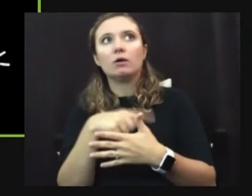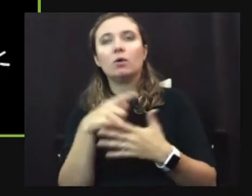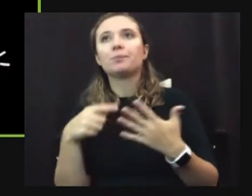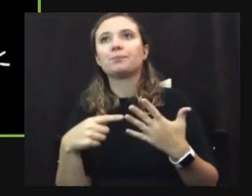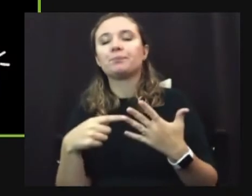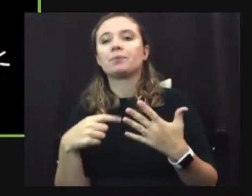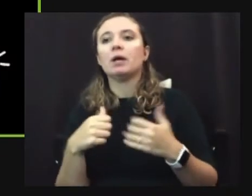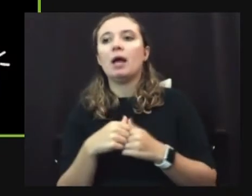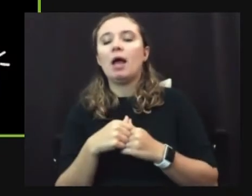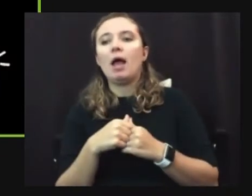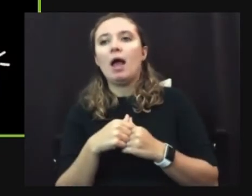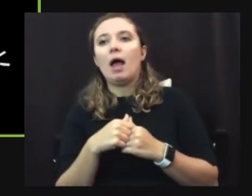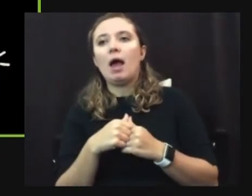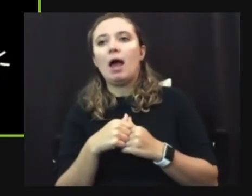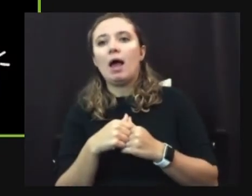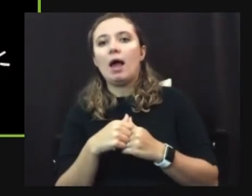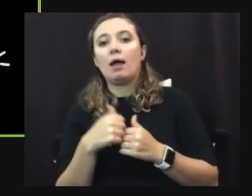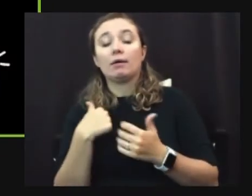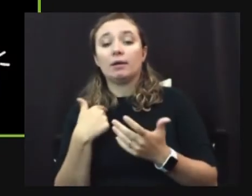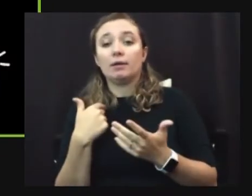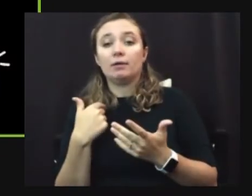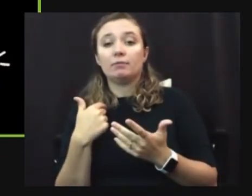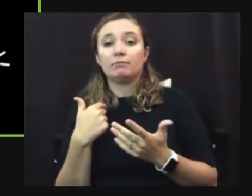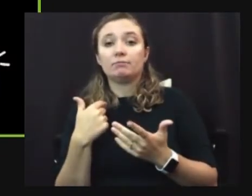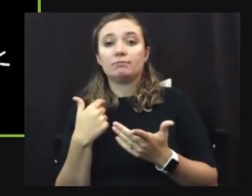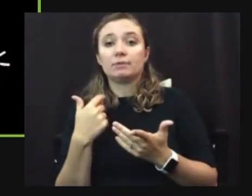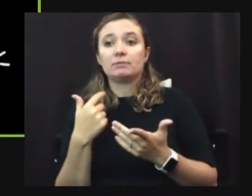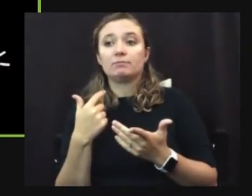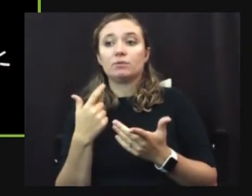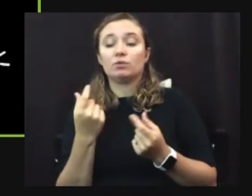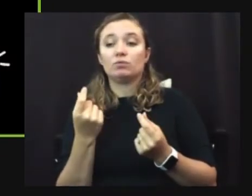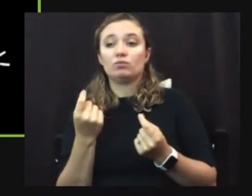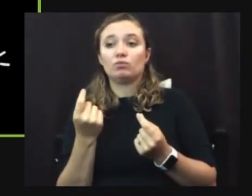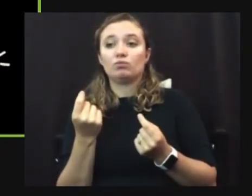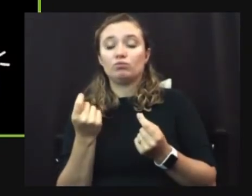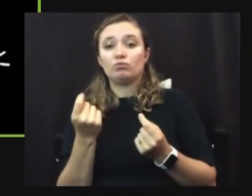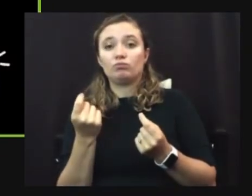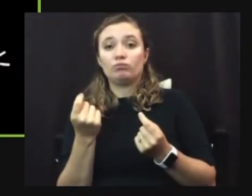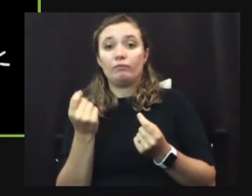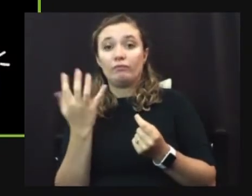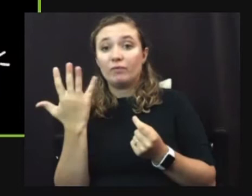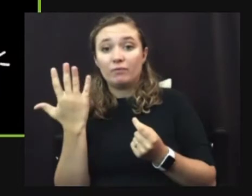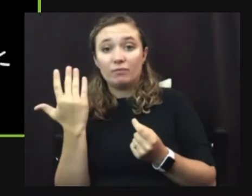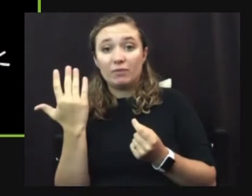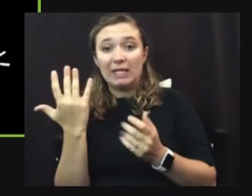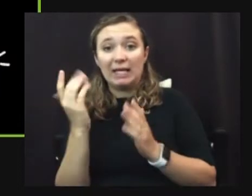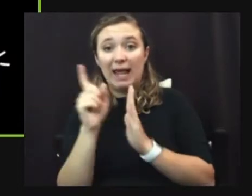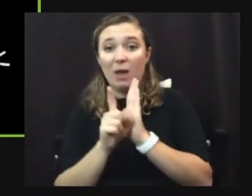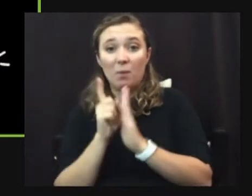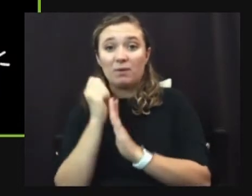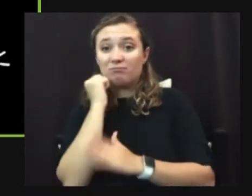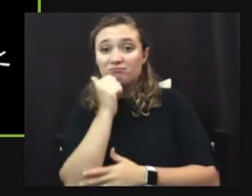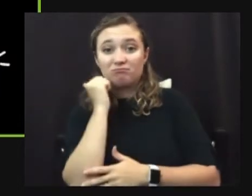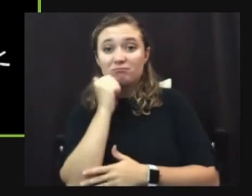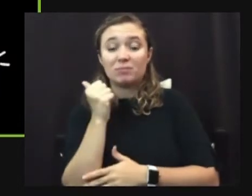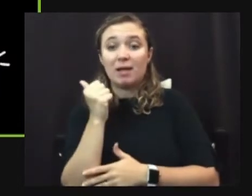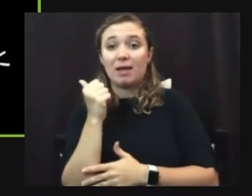average of 15 hours a day in the autistic community. So I have a really